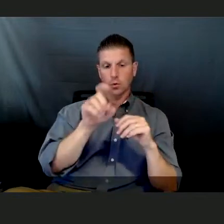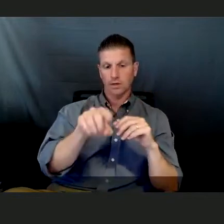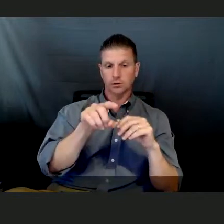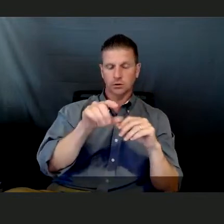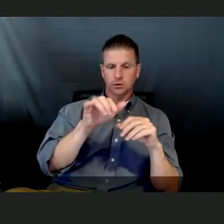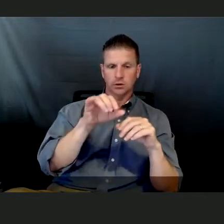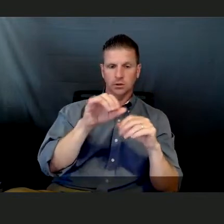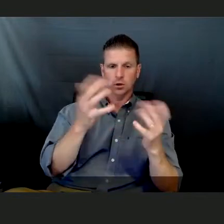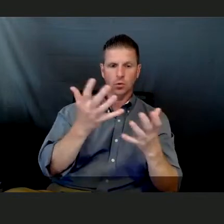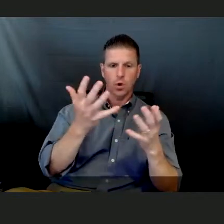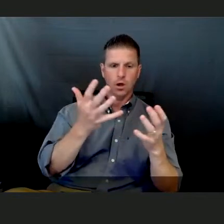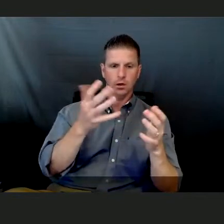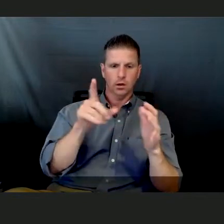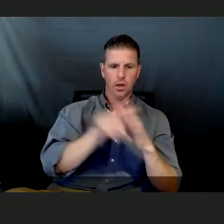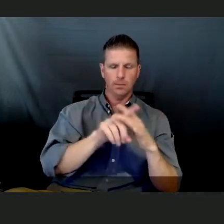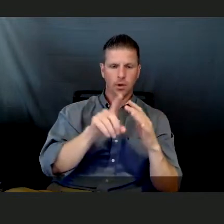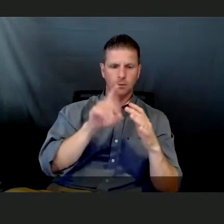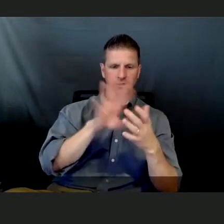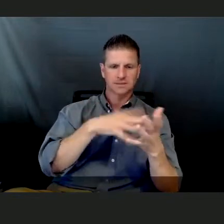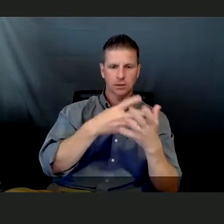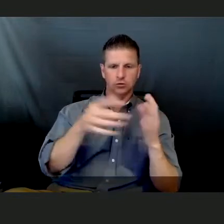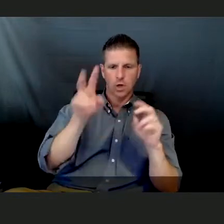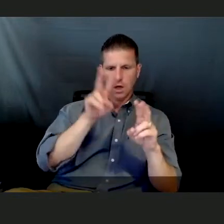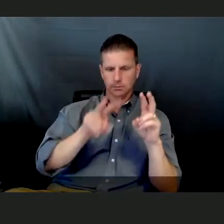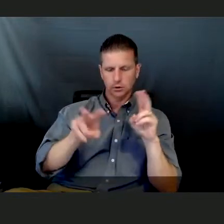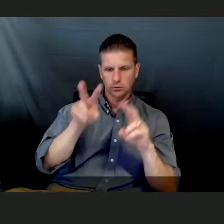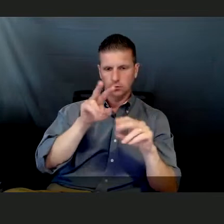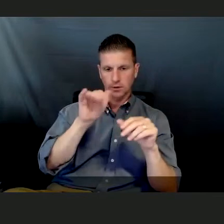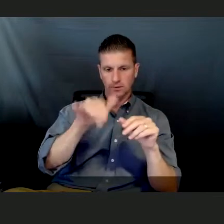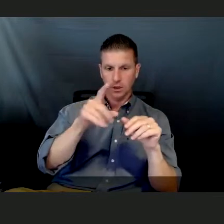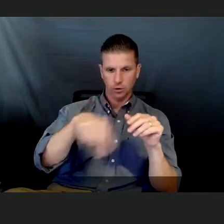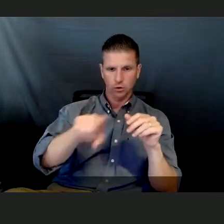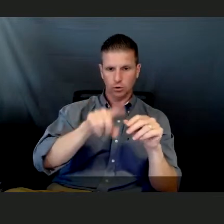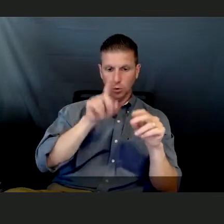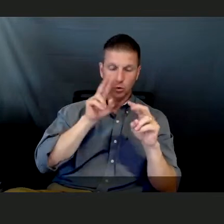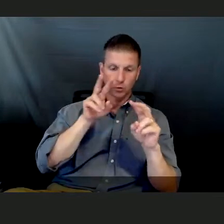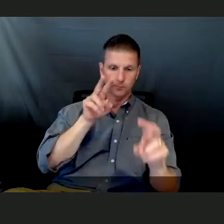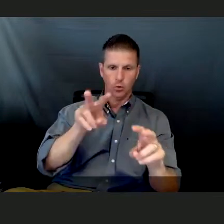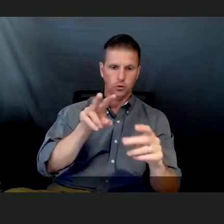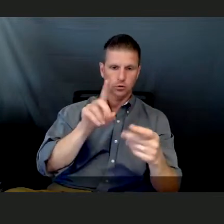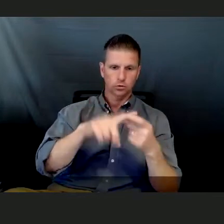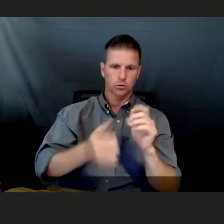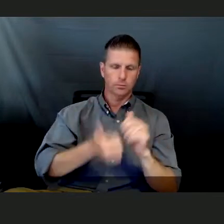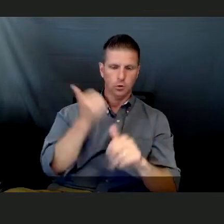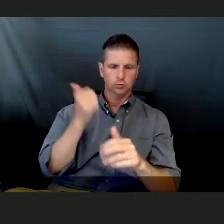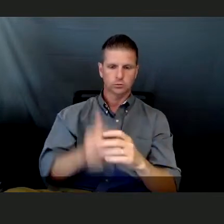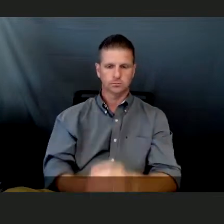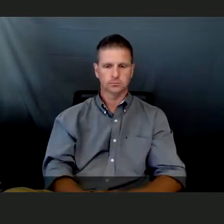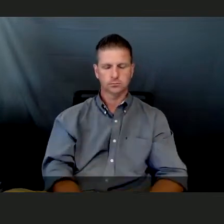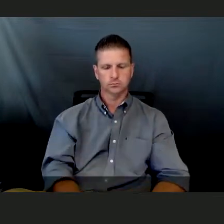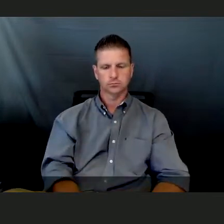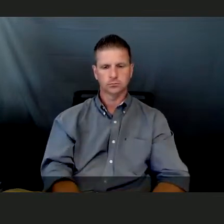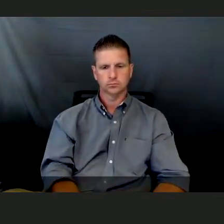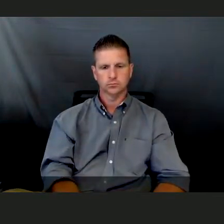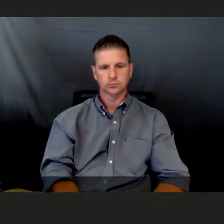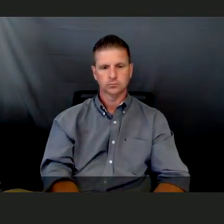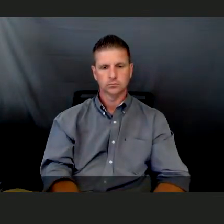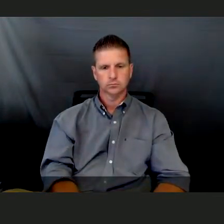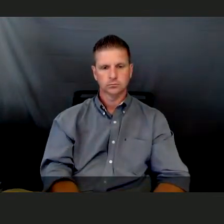are the upcoming scheduled observations that you are looking forward to the most?